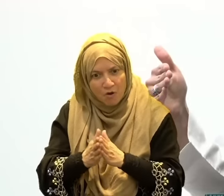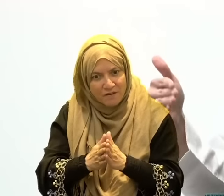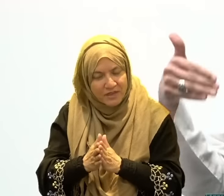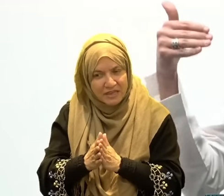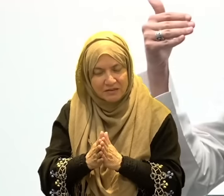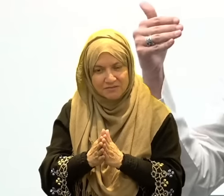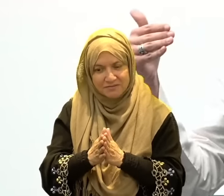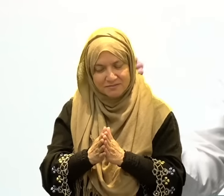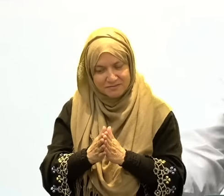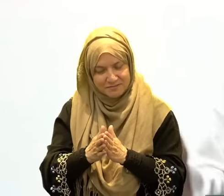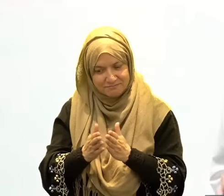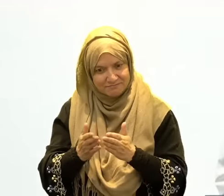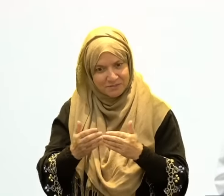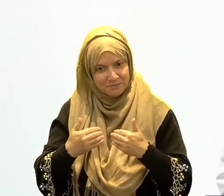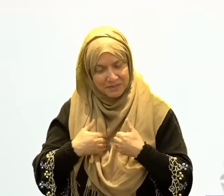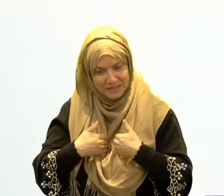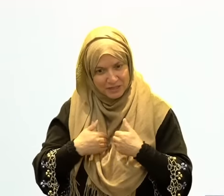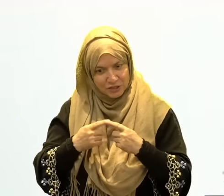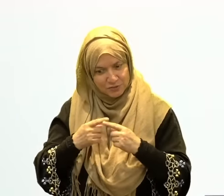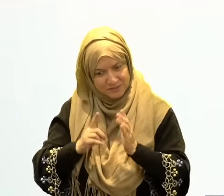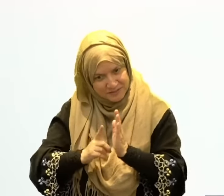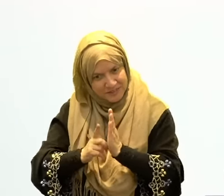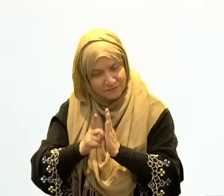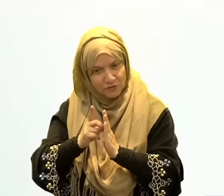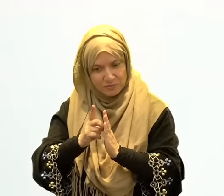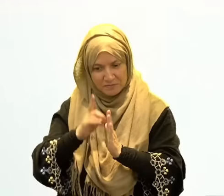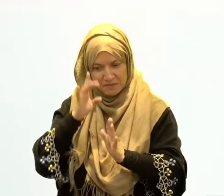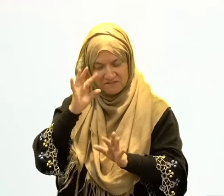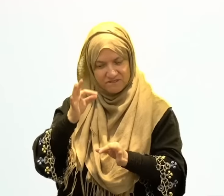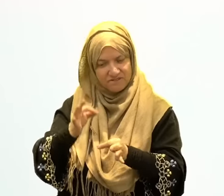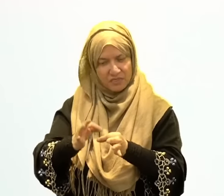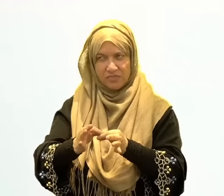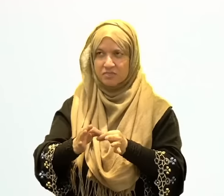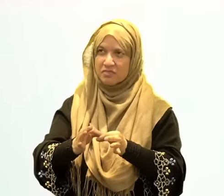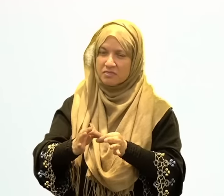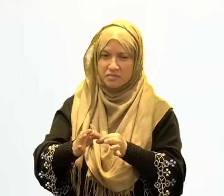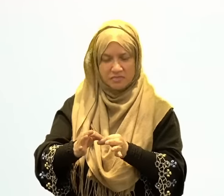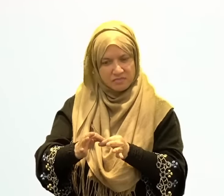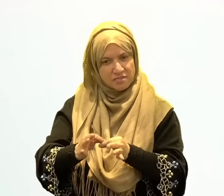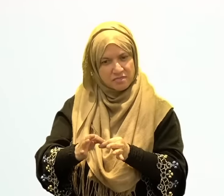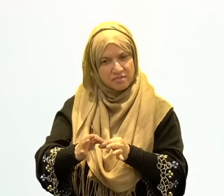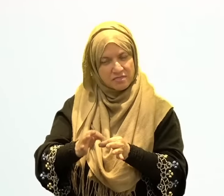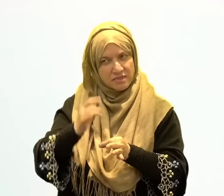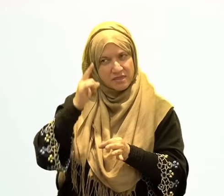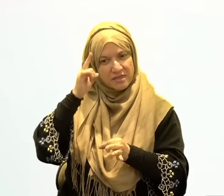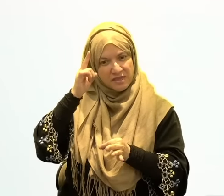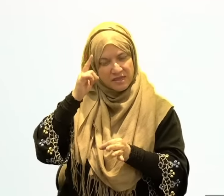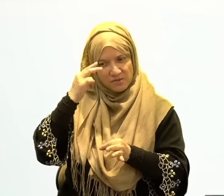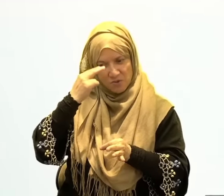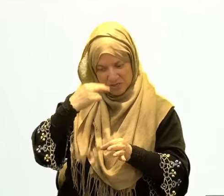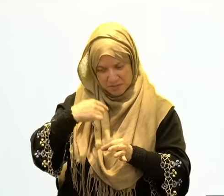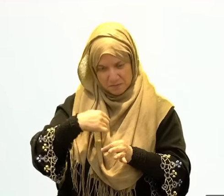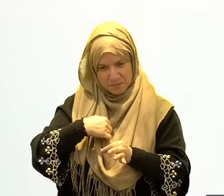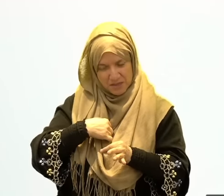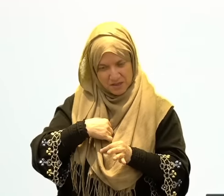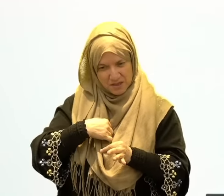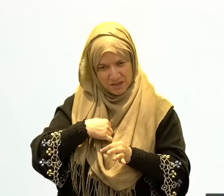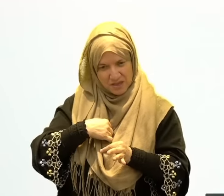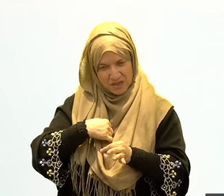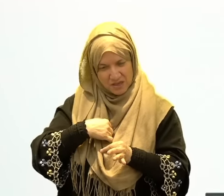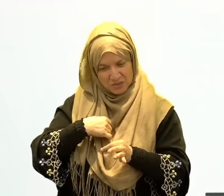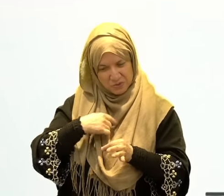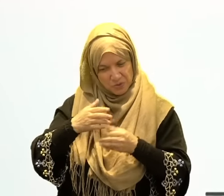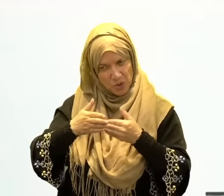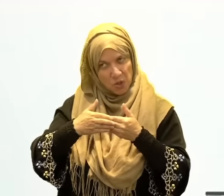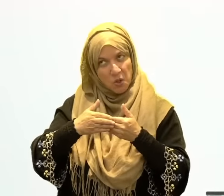level where it becomes a motivation. May Allah subhanahu wa ta'ala let our secrets be good secrets. May Allah subhanahu wa ta'ala allow